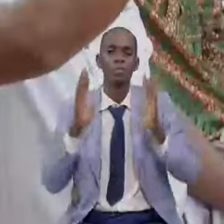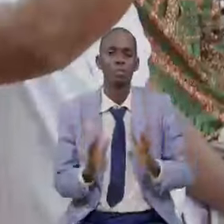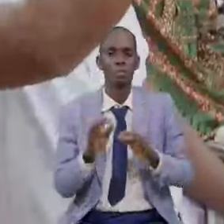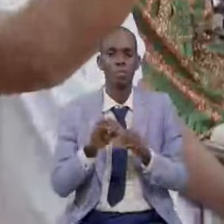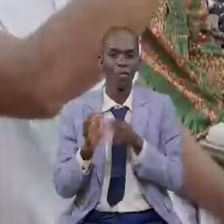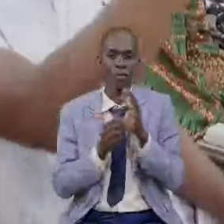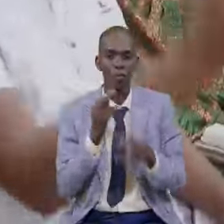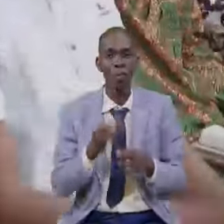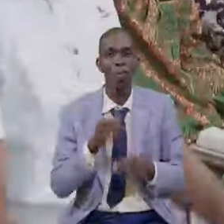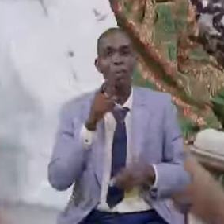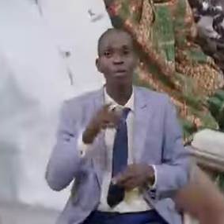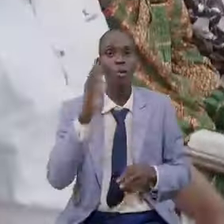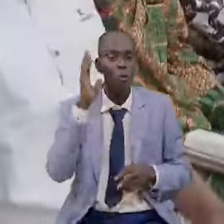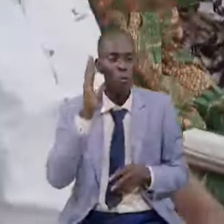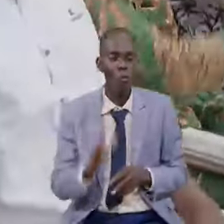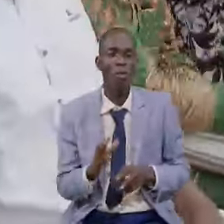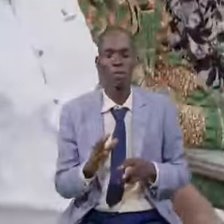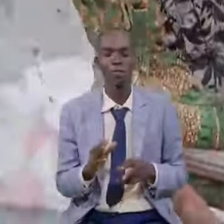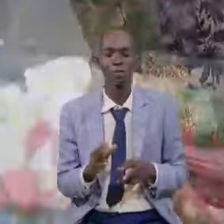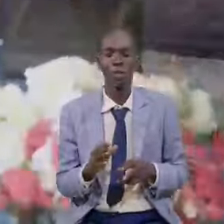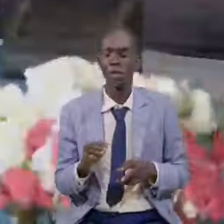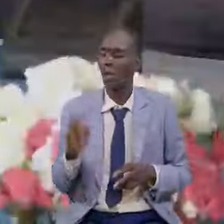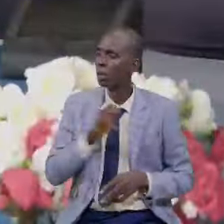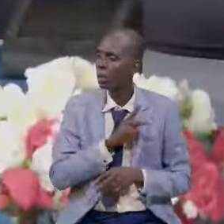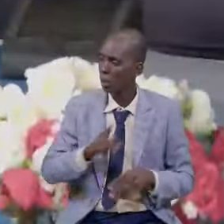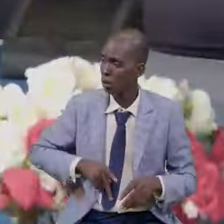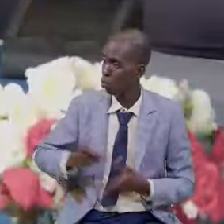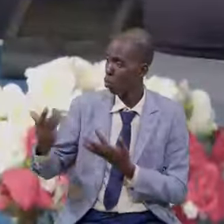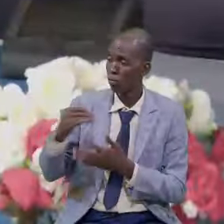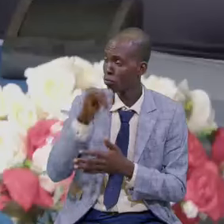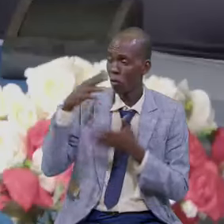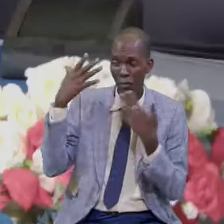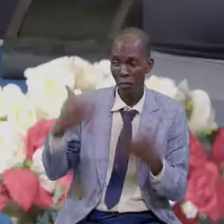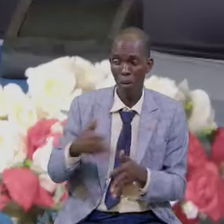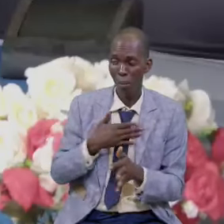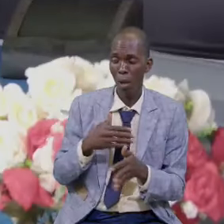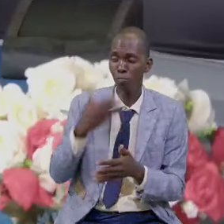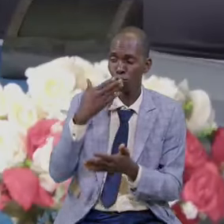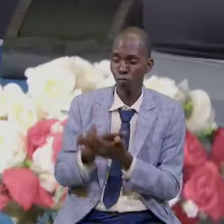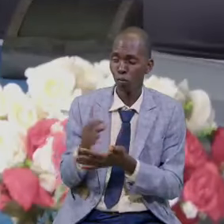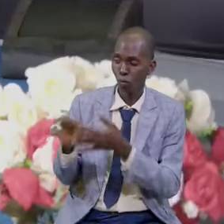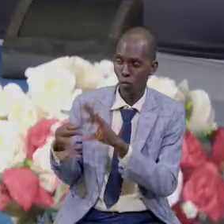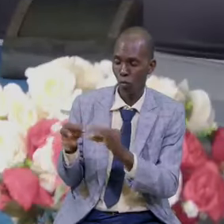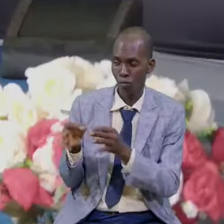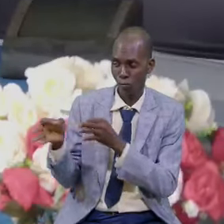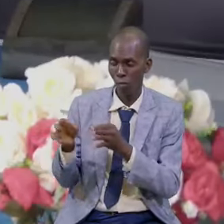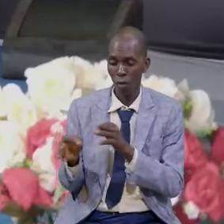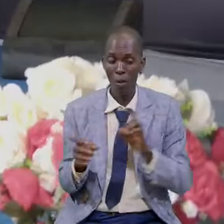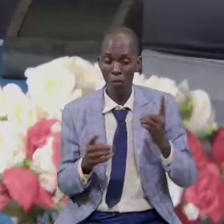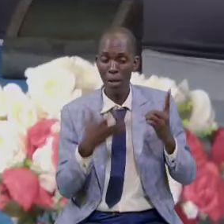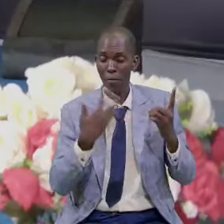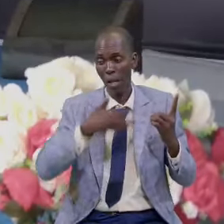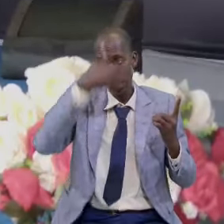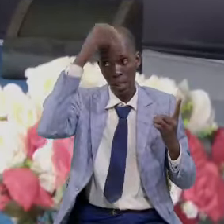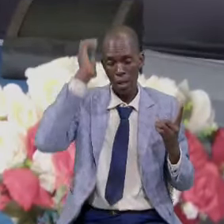said, King, I've not finished my testimony, my confession, that a bear came. I wanted to do that. I